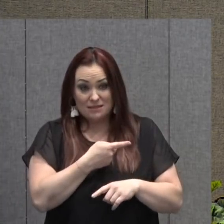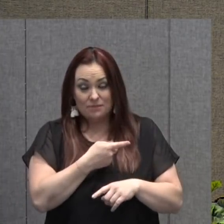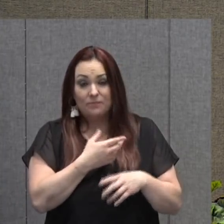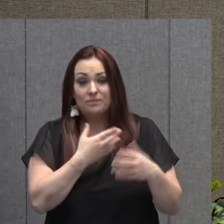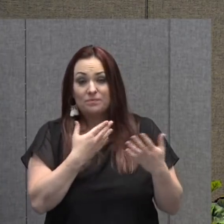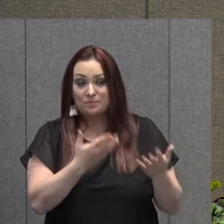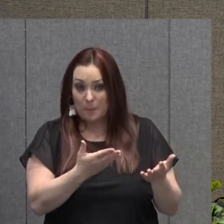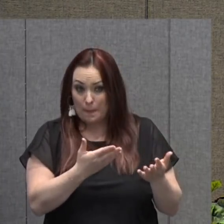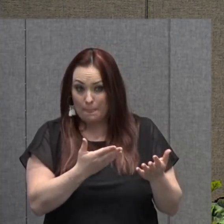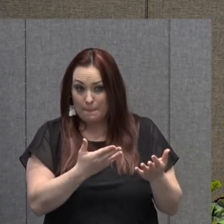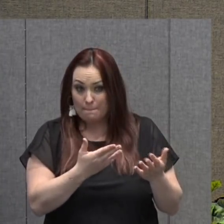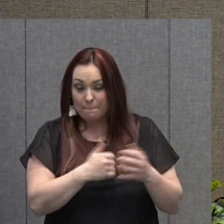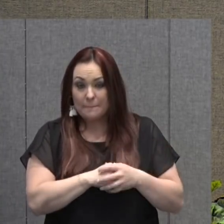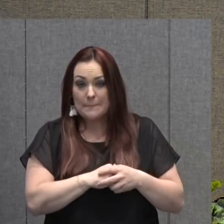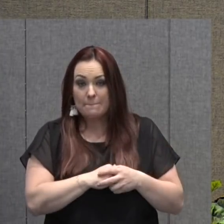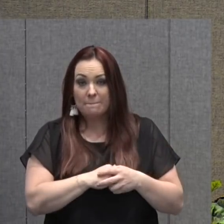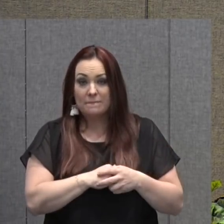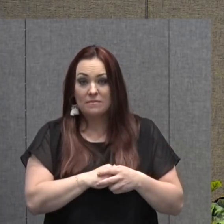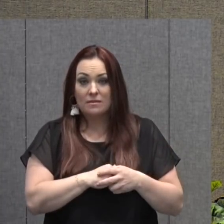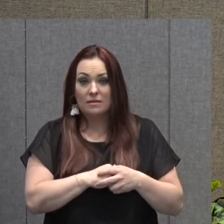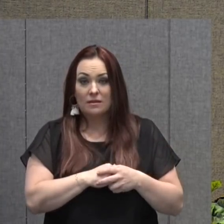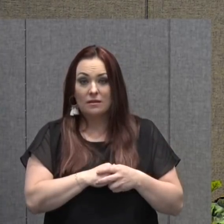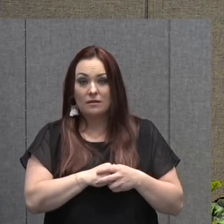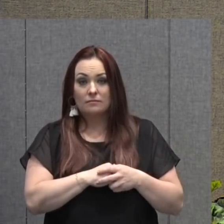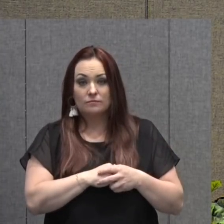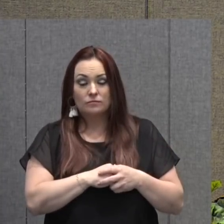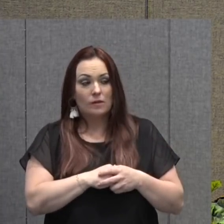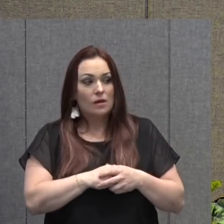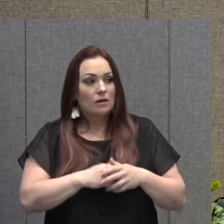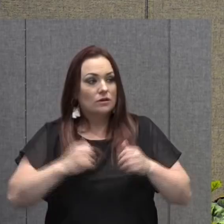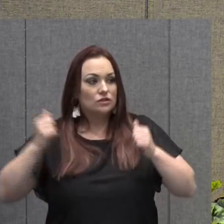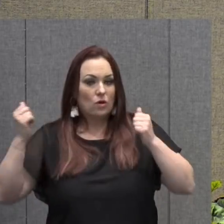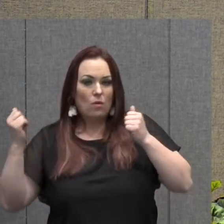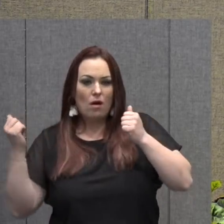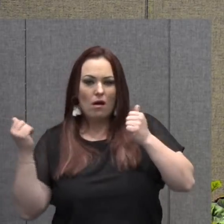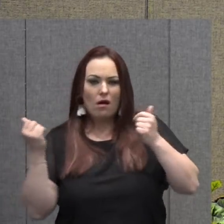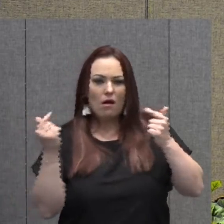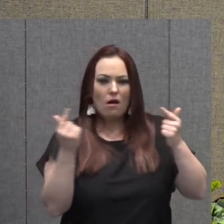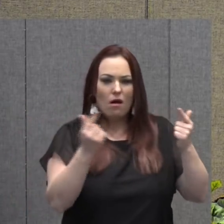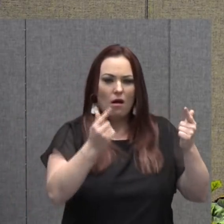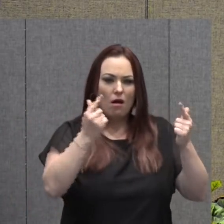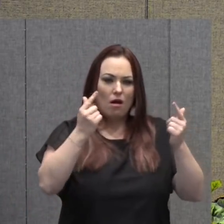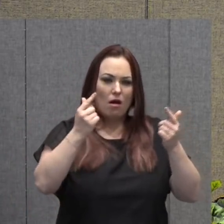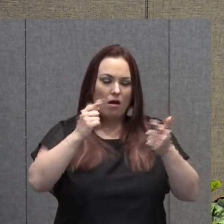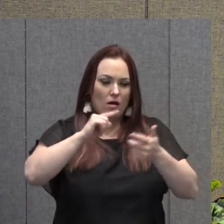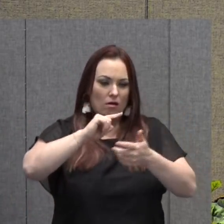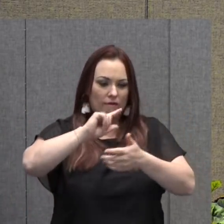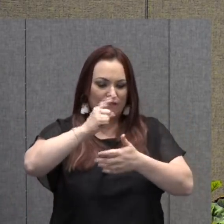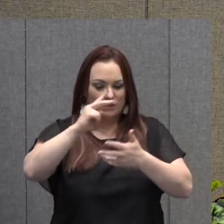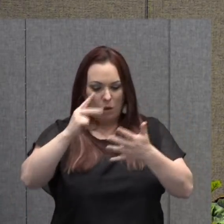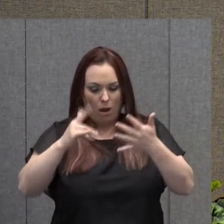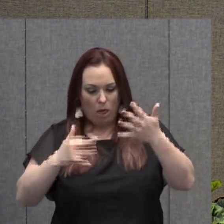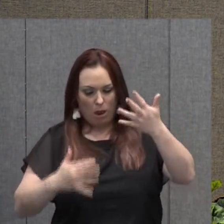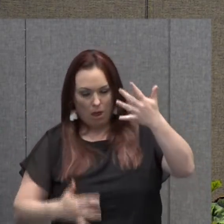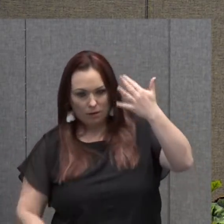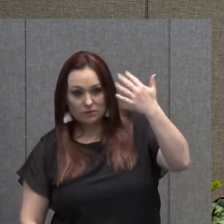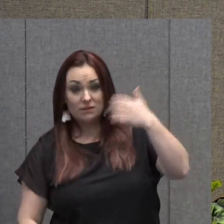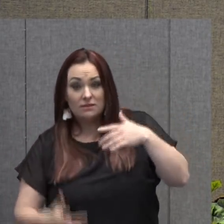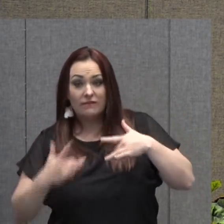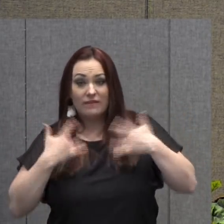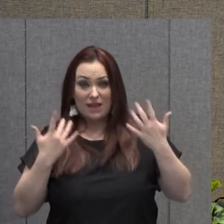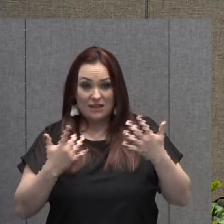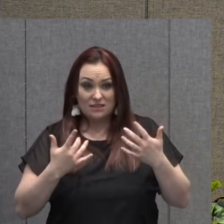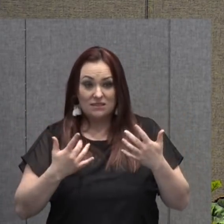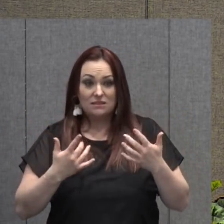girls, is I would take all of this that I wrote, my sequencing events, and